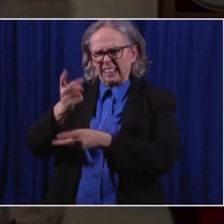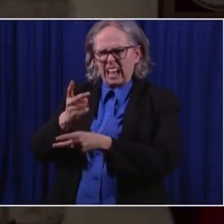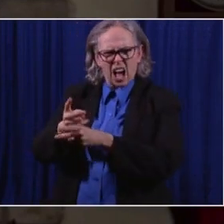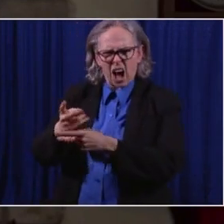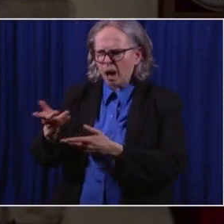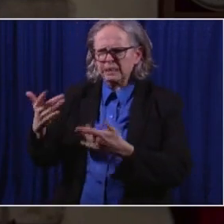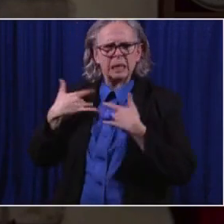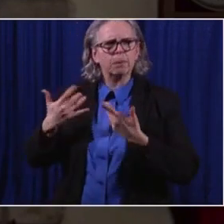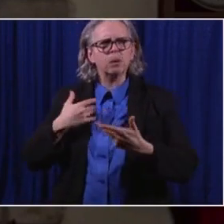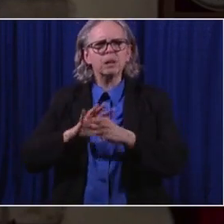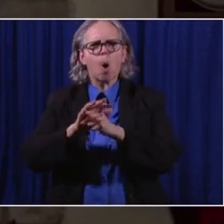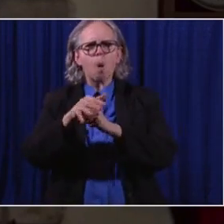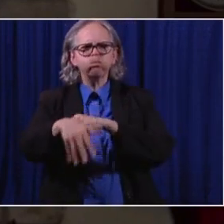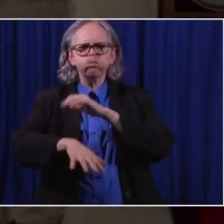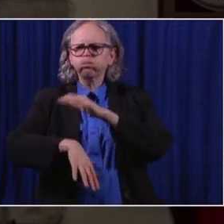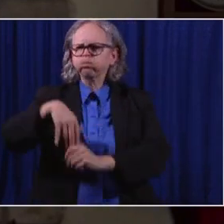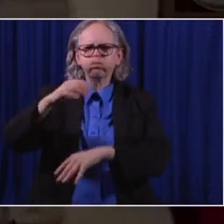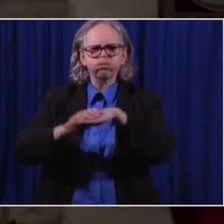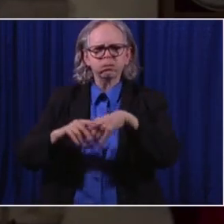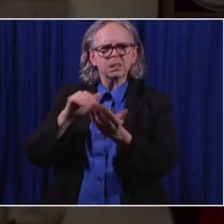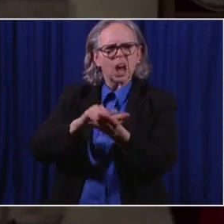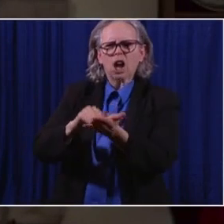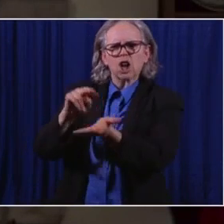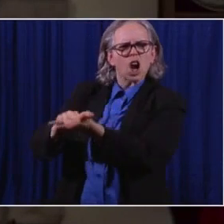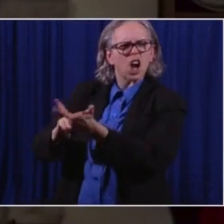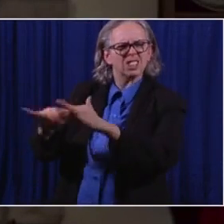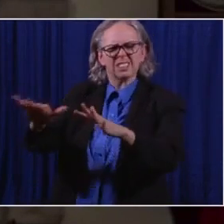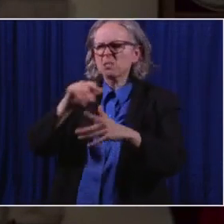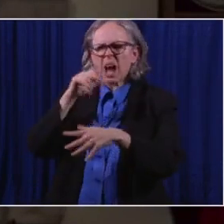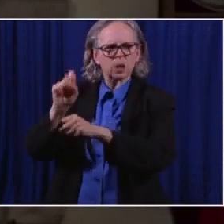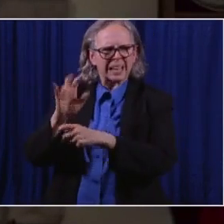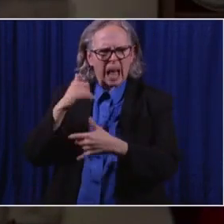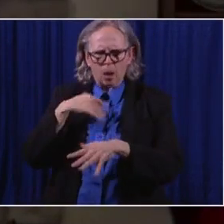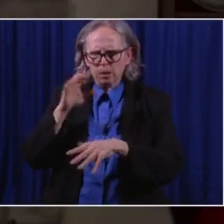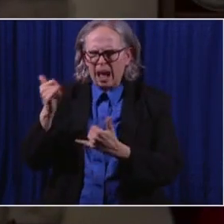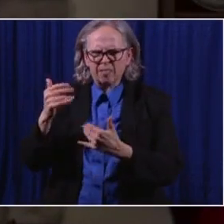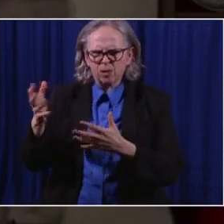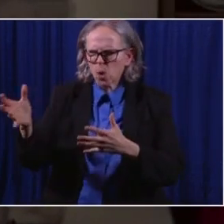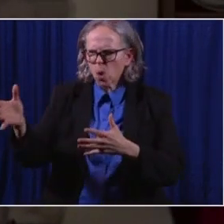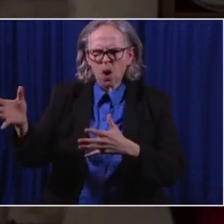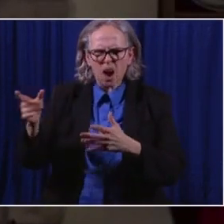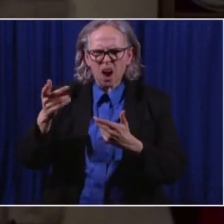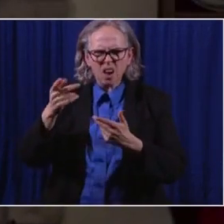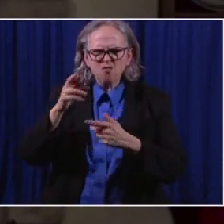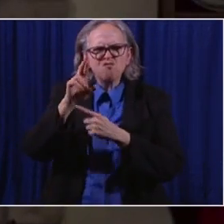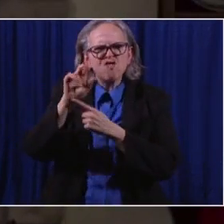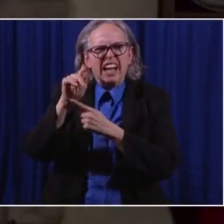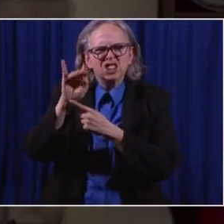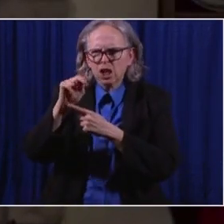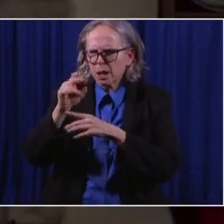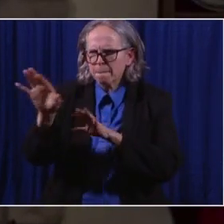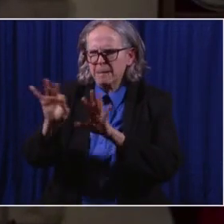rationing. And the good news is we've got the vaccine. The bad news is we don't have enough of it